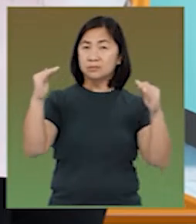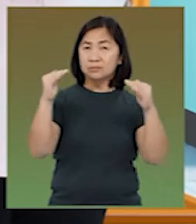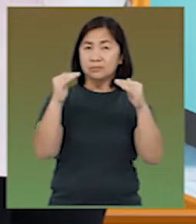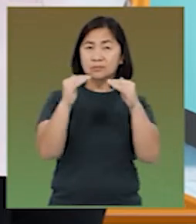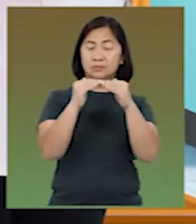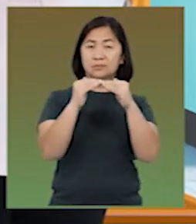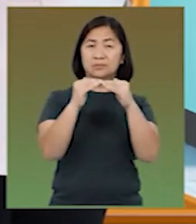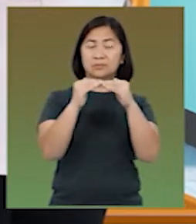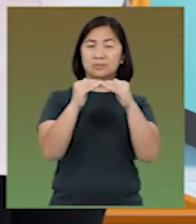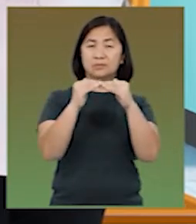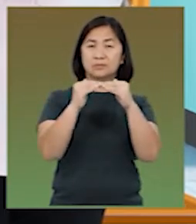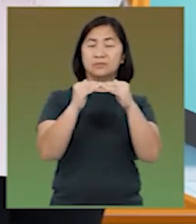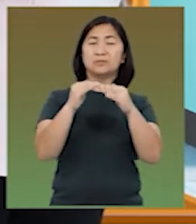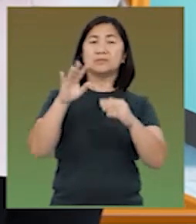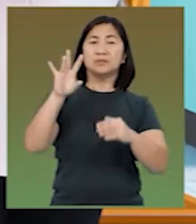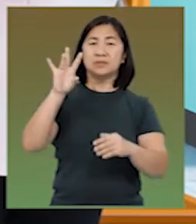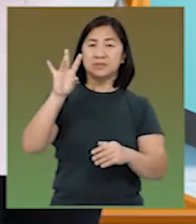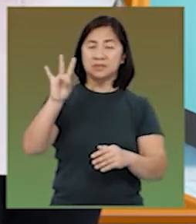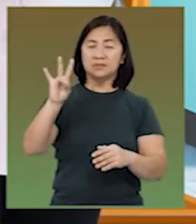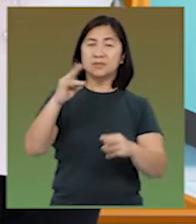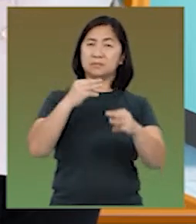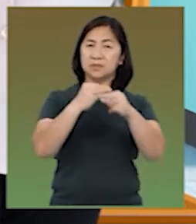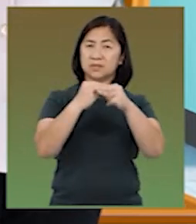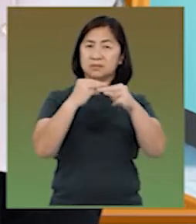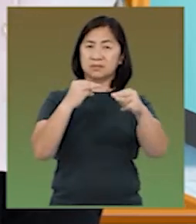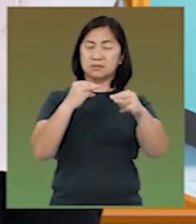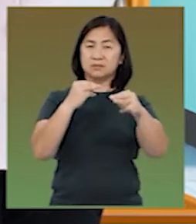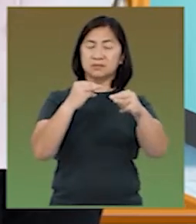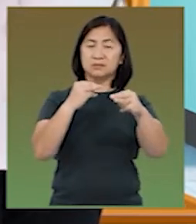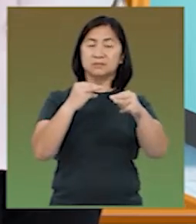is equal to 7 meters.